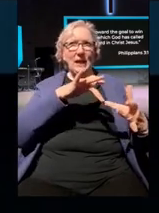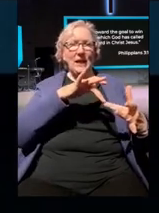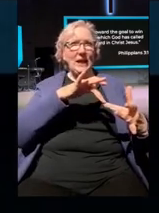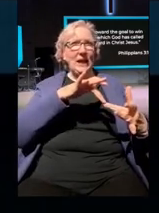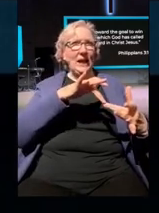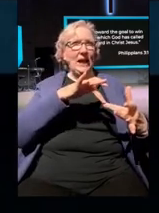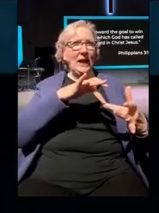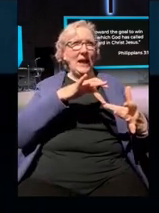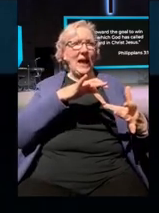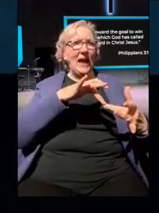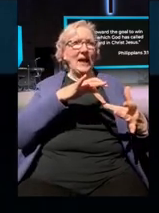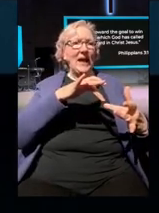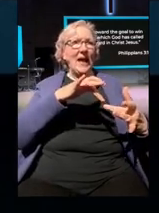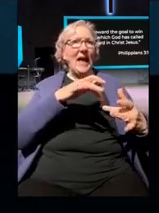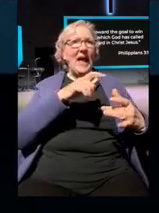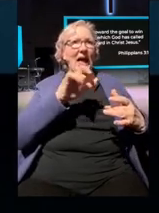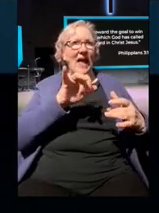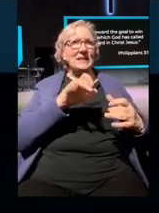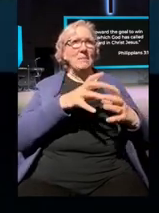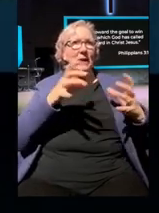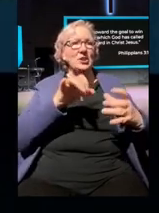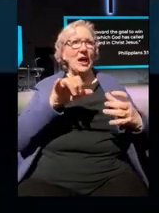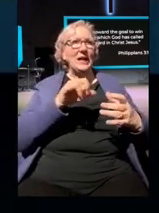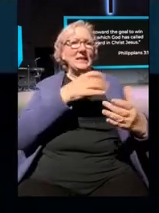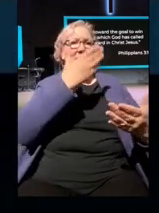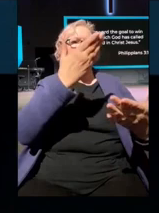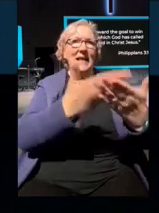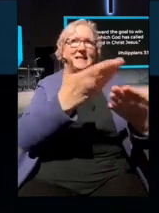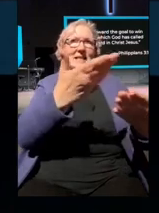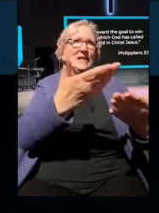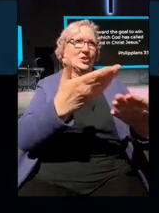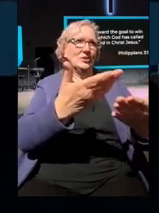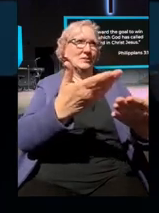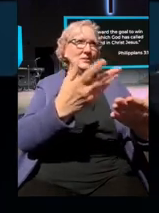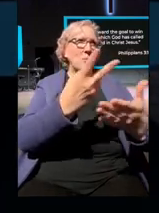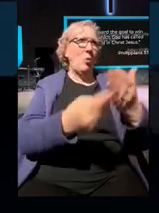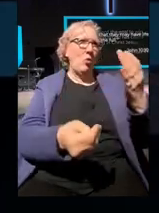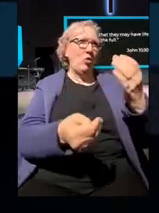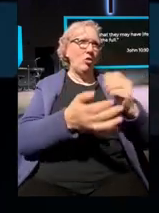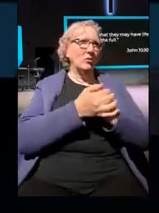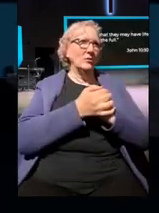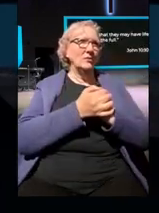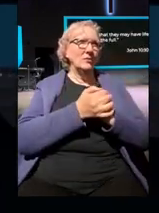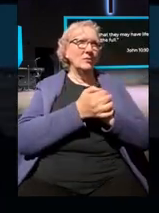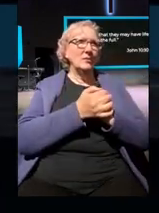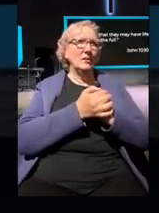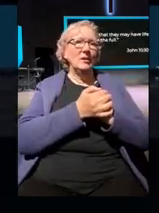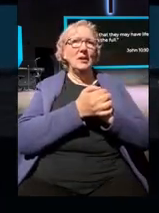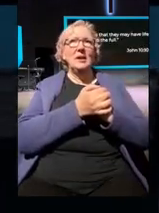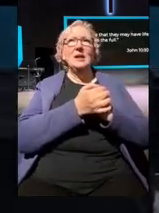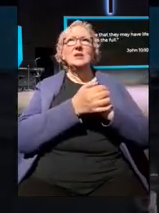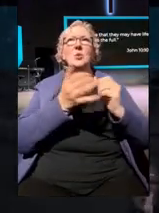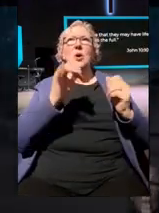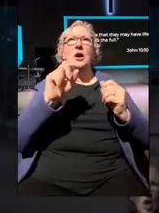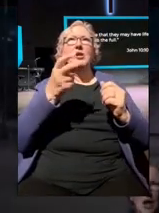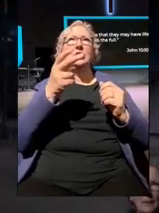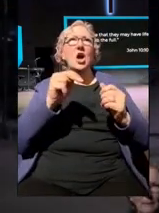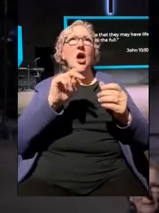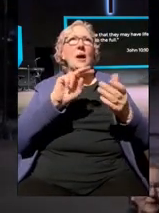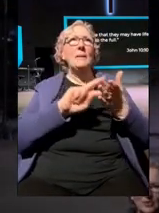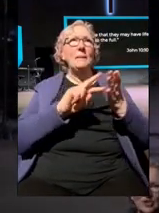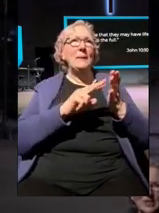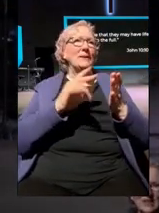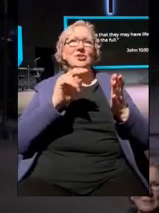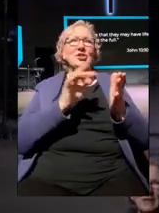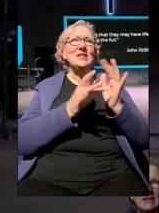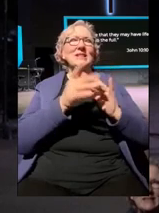destination. And it's what Jesus was referring to in John 10:10 when he says, "I have come that